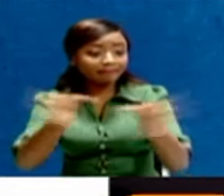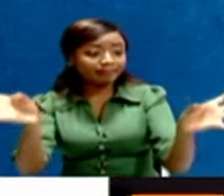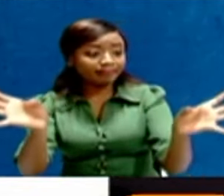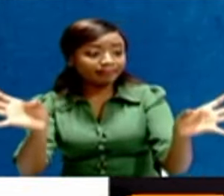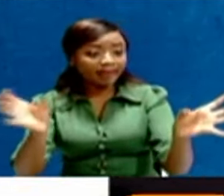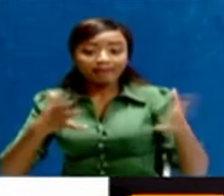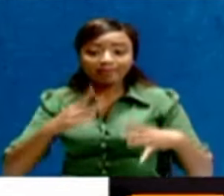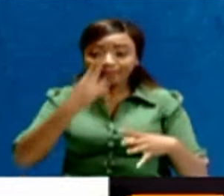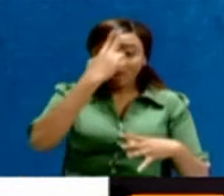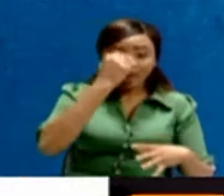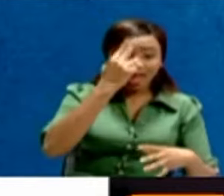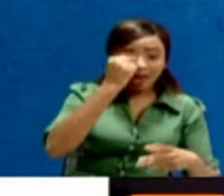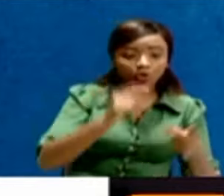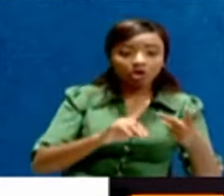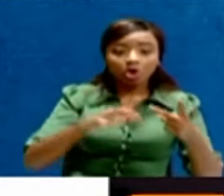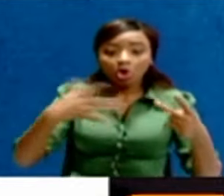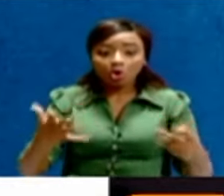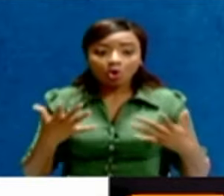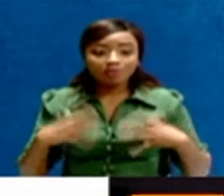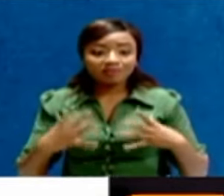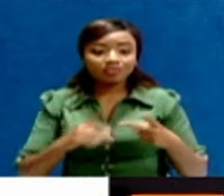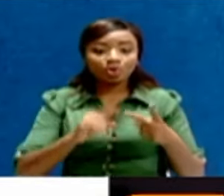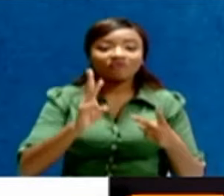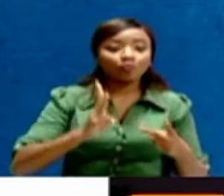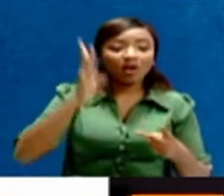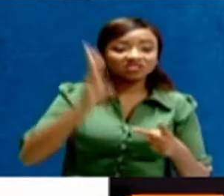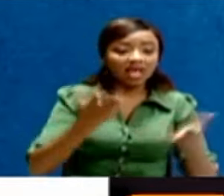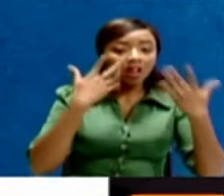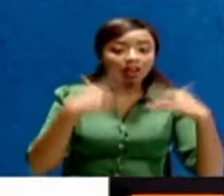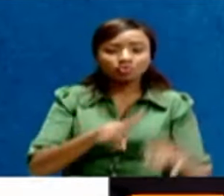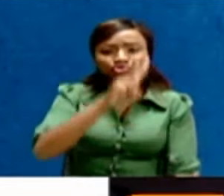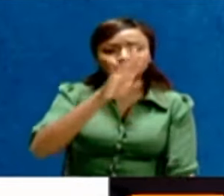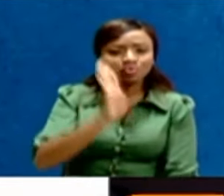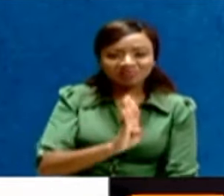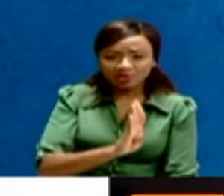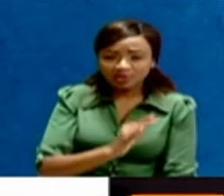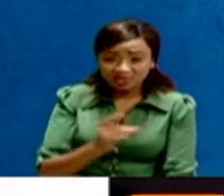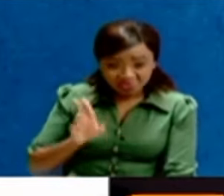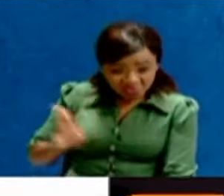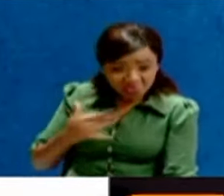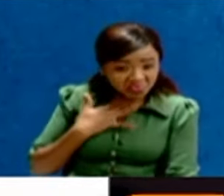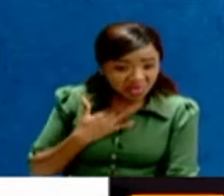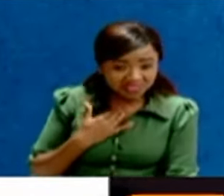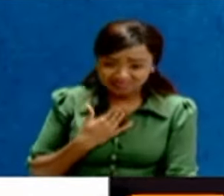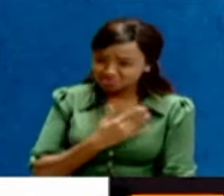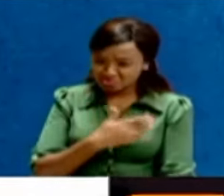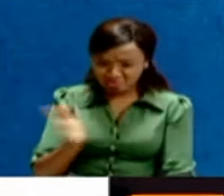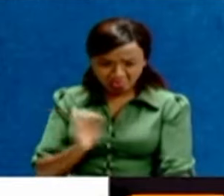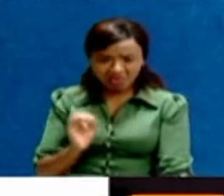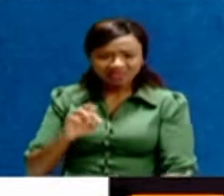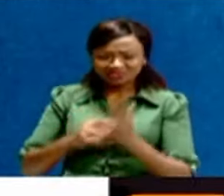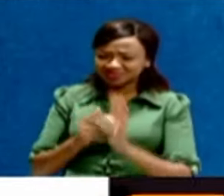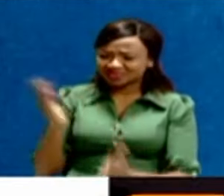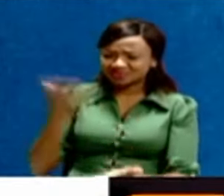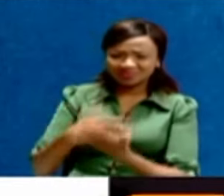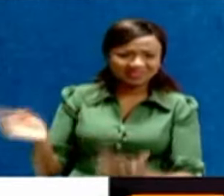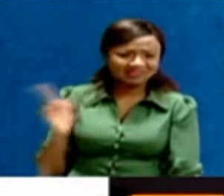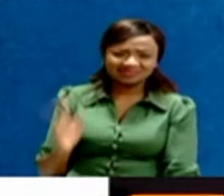of Narok or the people of Wajir lose 2 billion. I mean, it is absolutely ridiculous. So I think in a